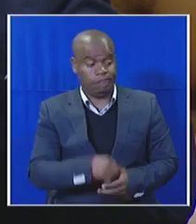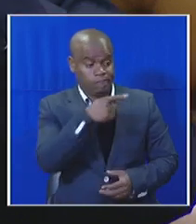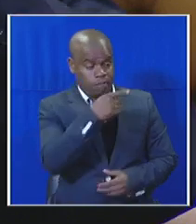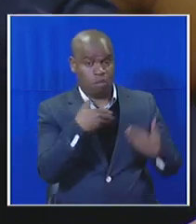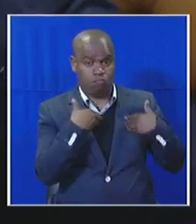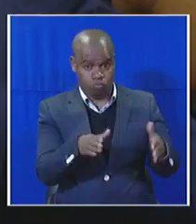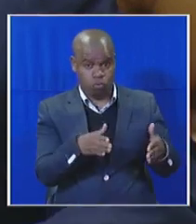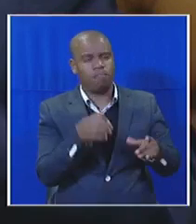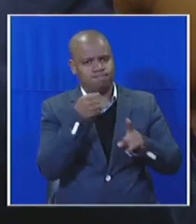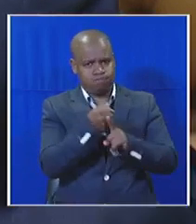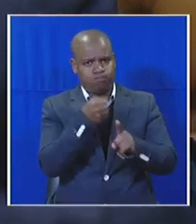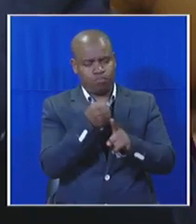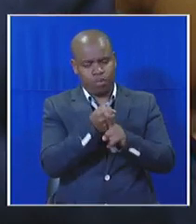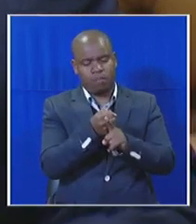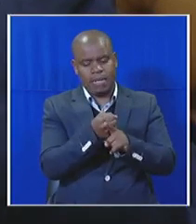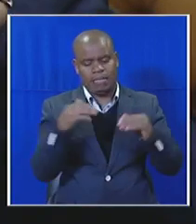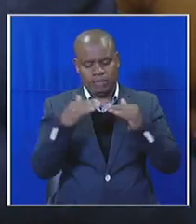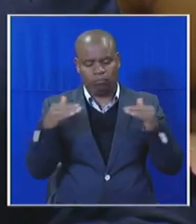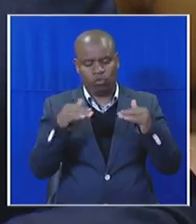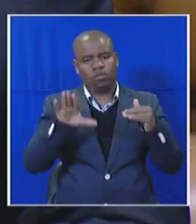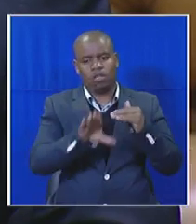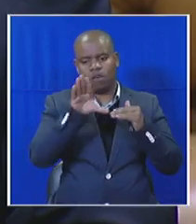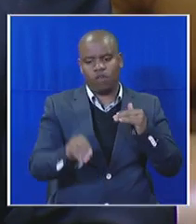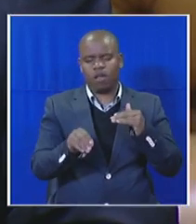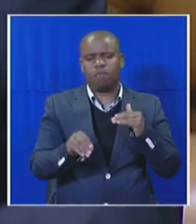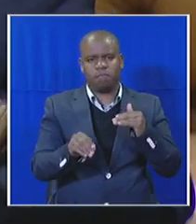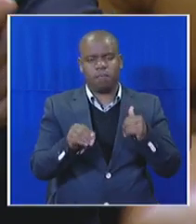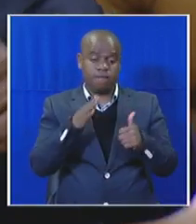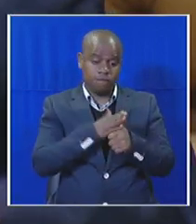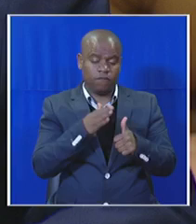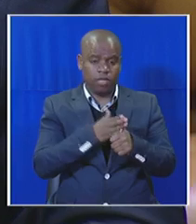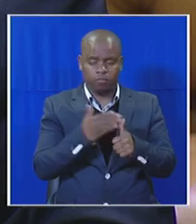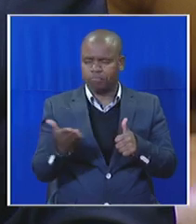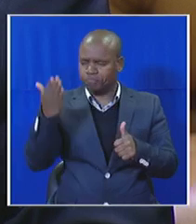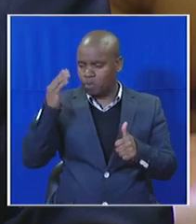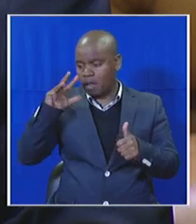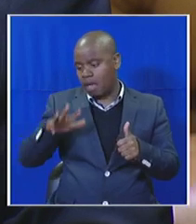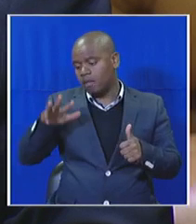fight for a democratic South Africa before it existed in 1912.